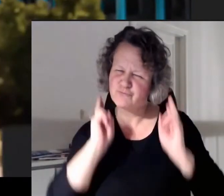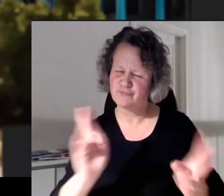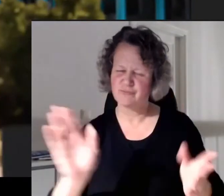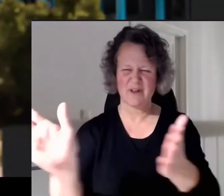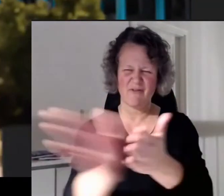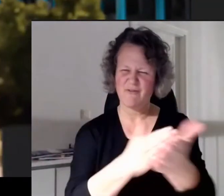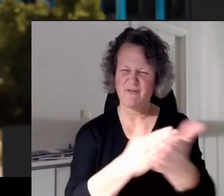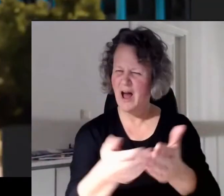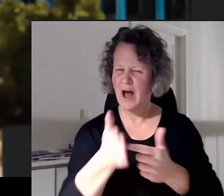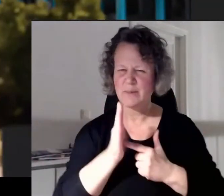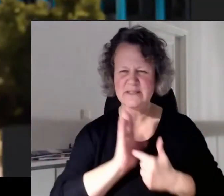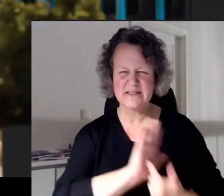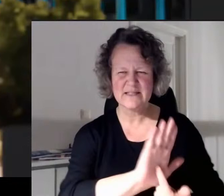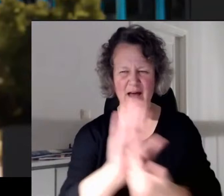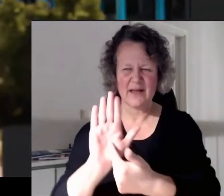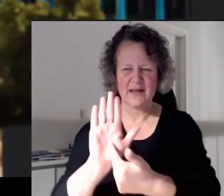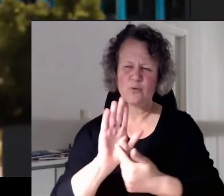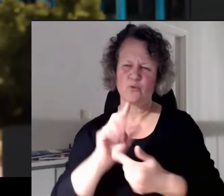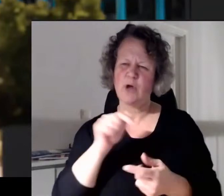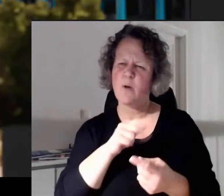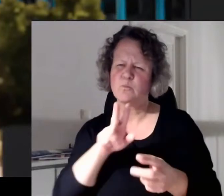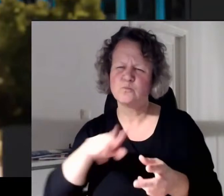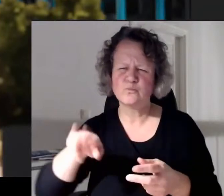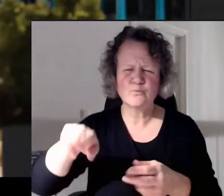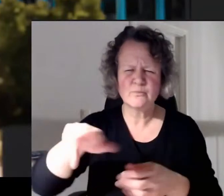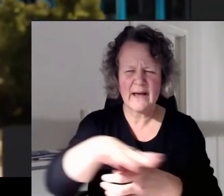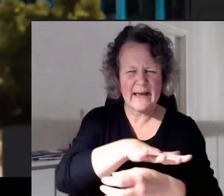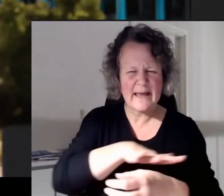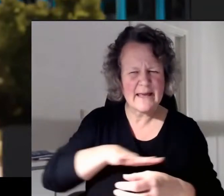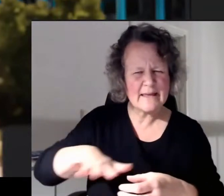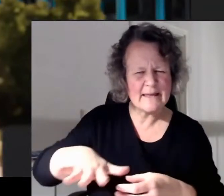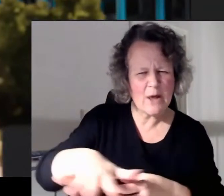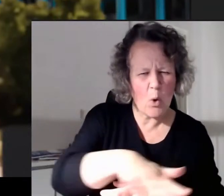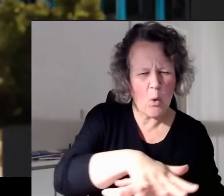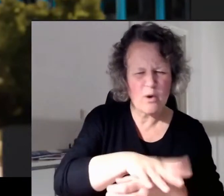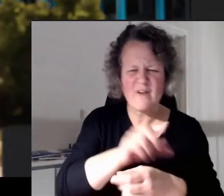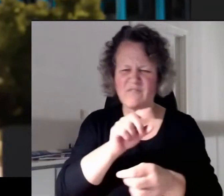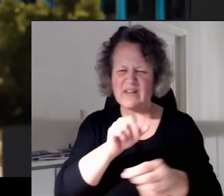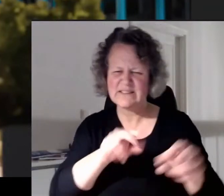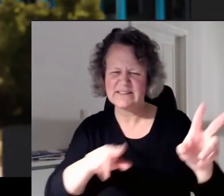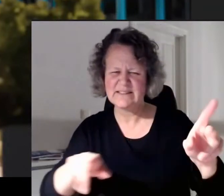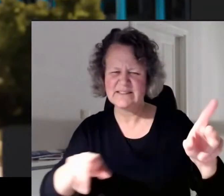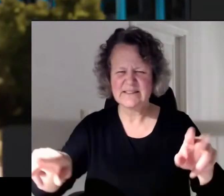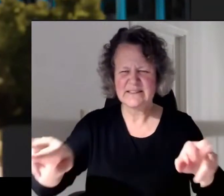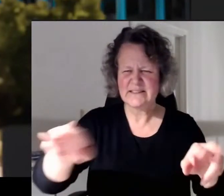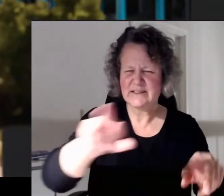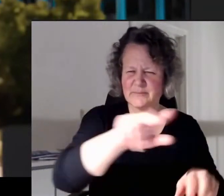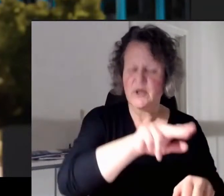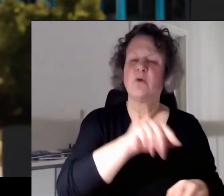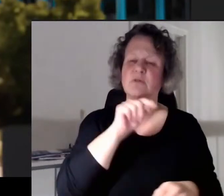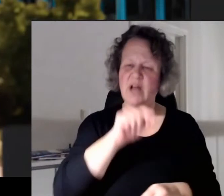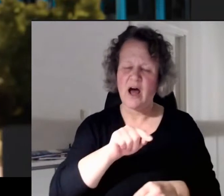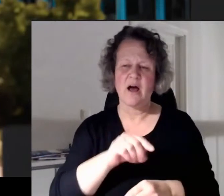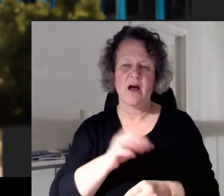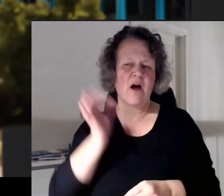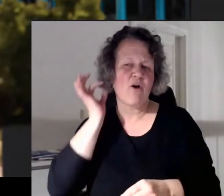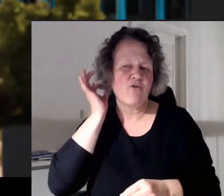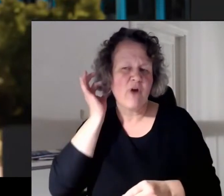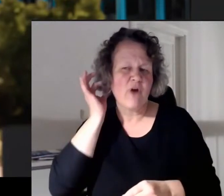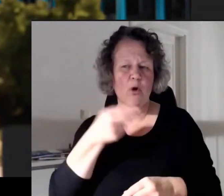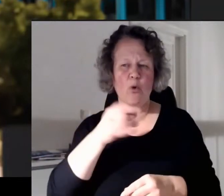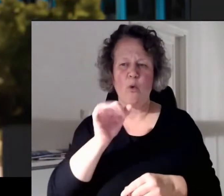wanted to show these pictures, and we had a look around in the region, what we found, and we came to